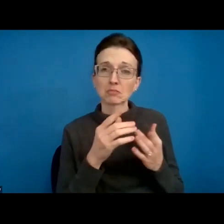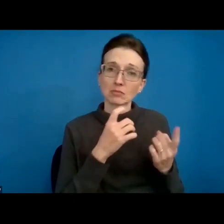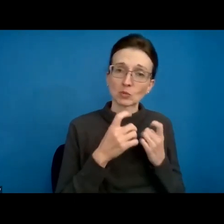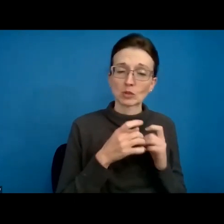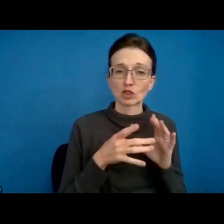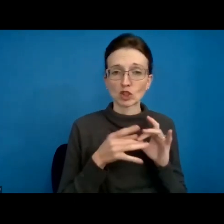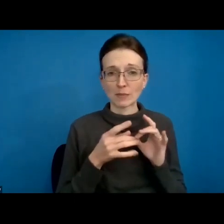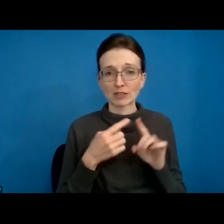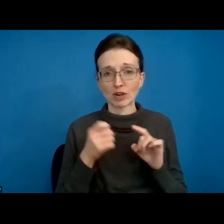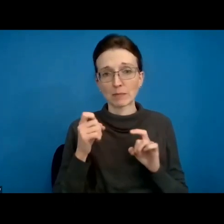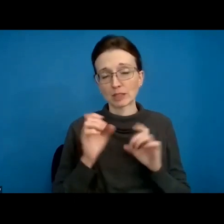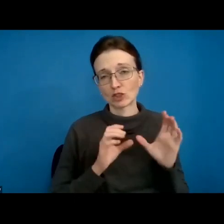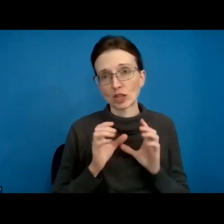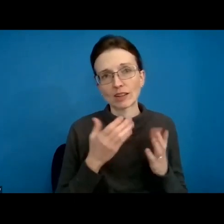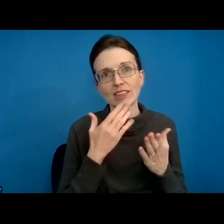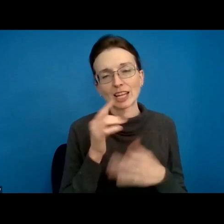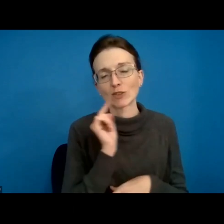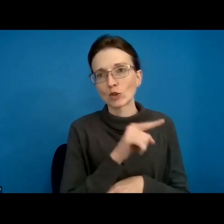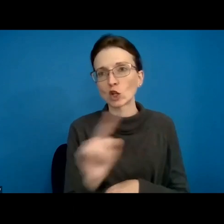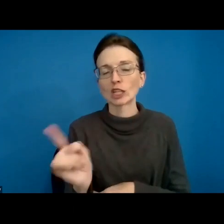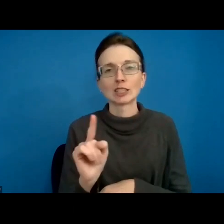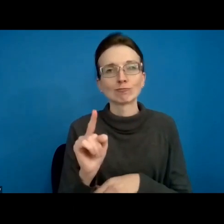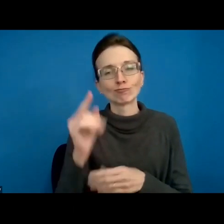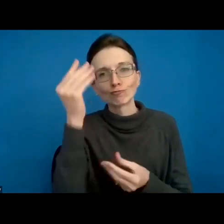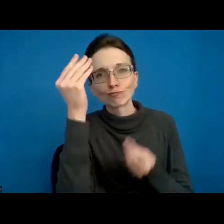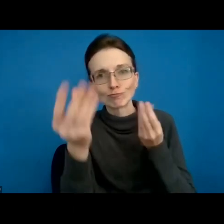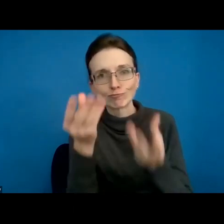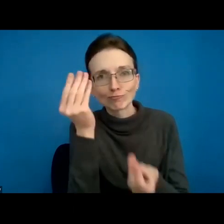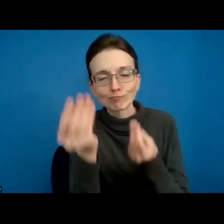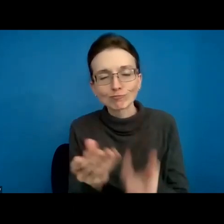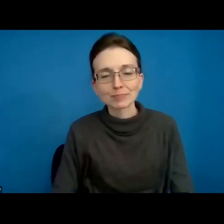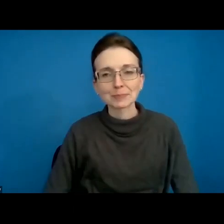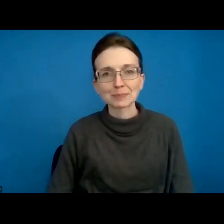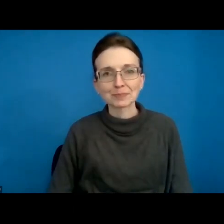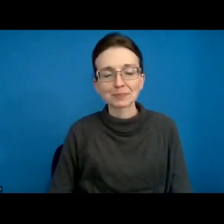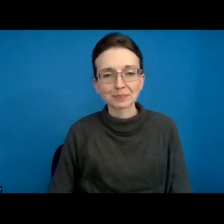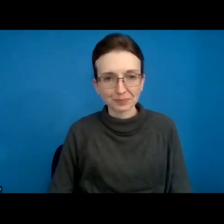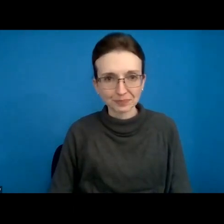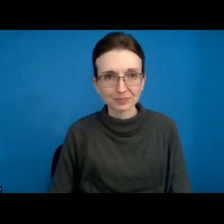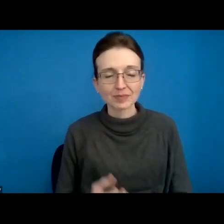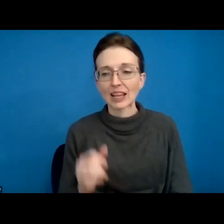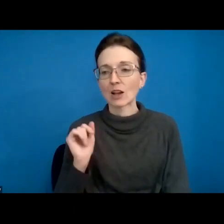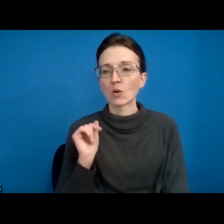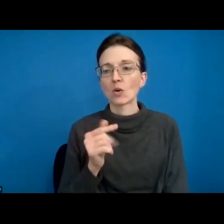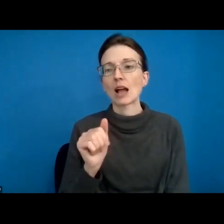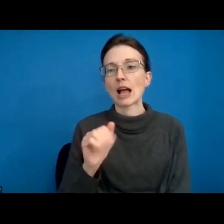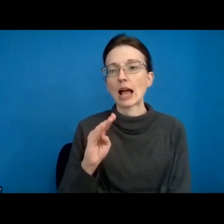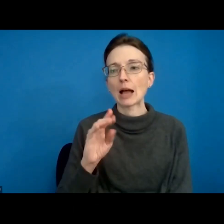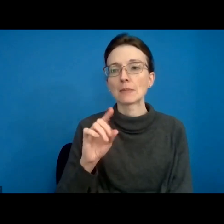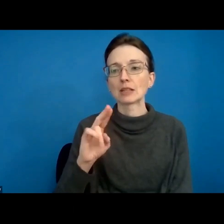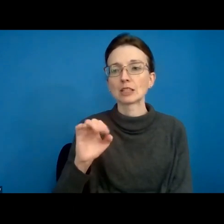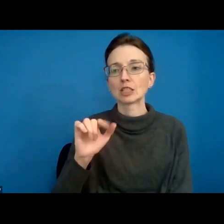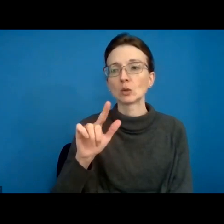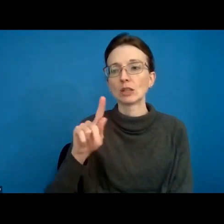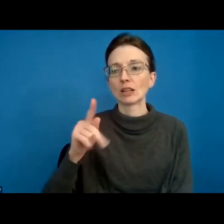and thank you for others who shared. So I am going to hand back to Abdul Khalid to close us